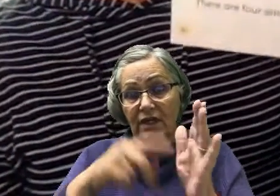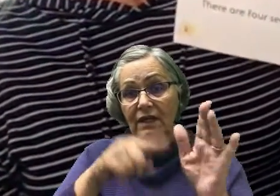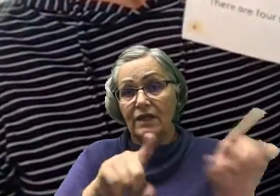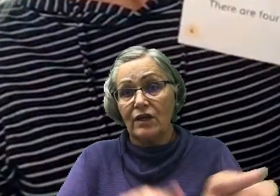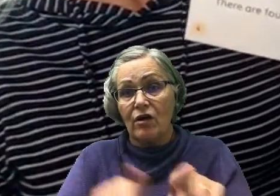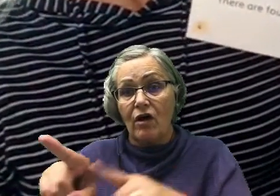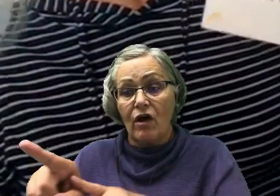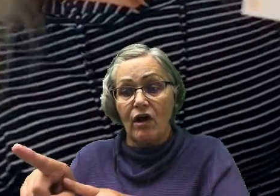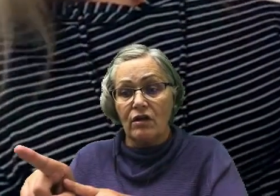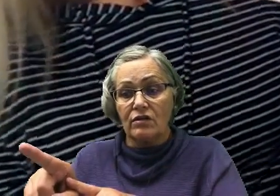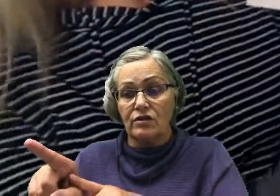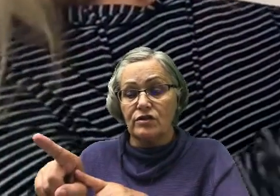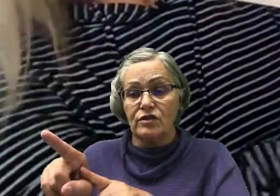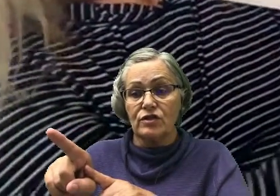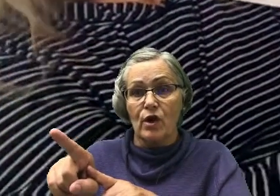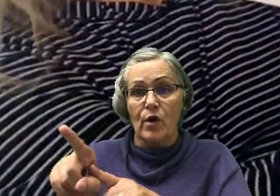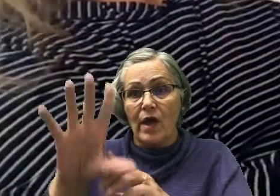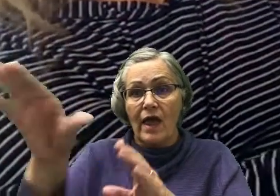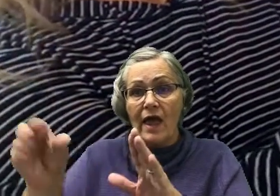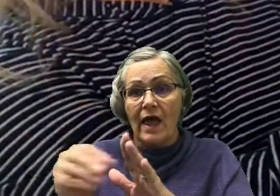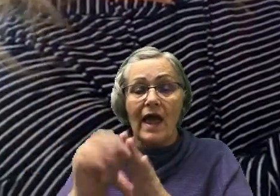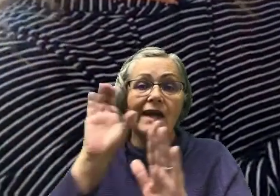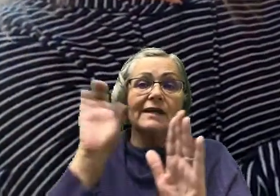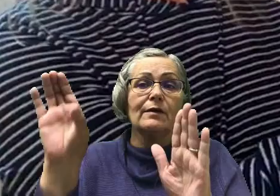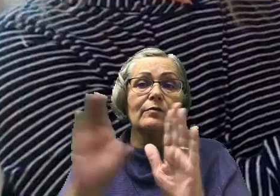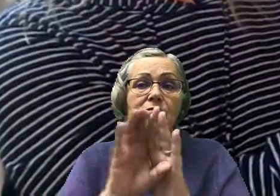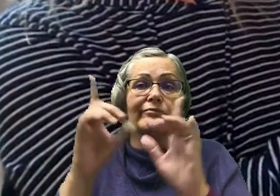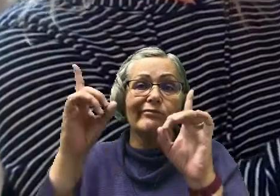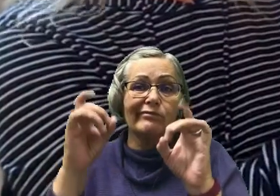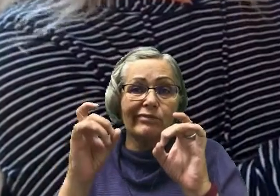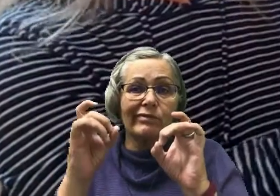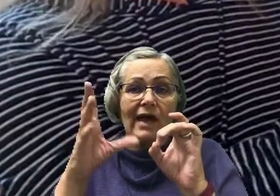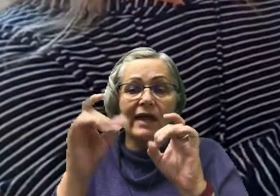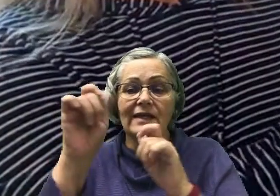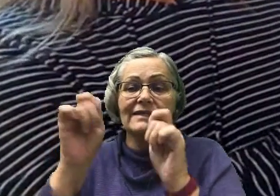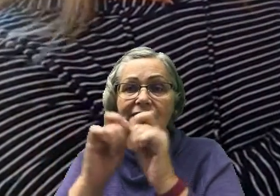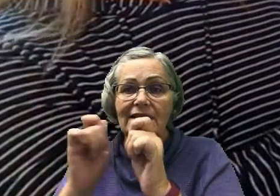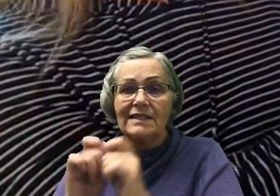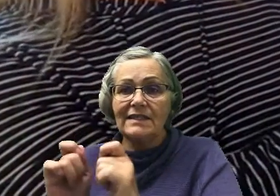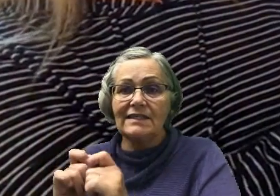added pictures and details for us readers.